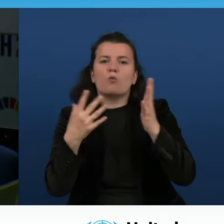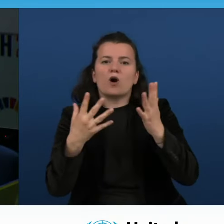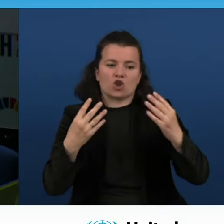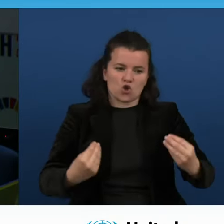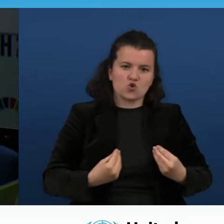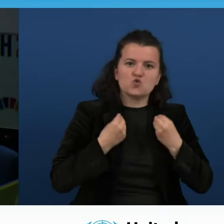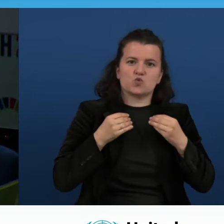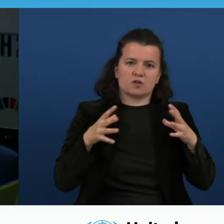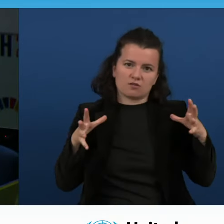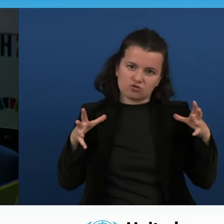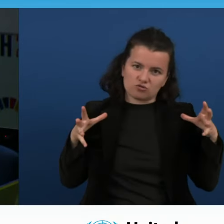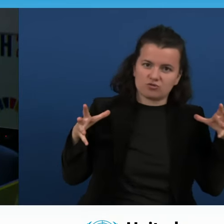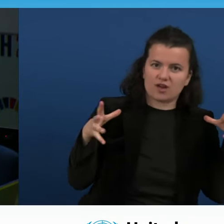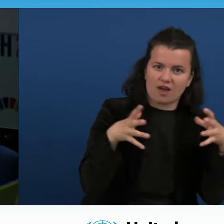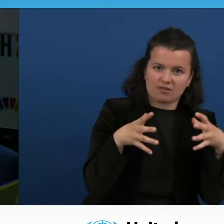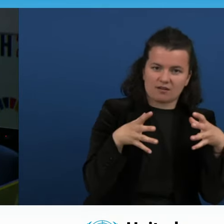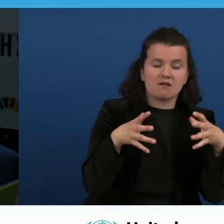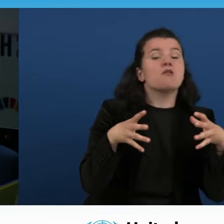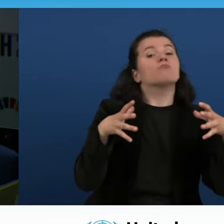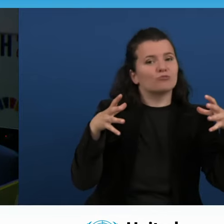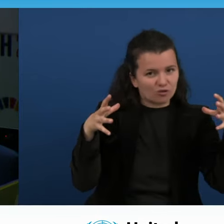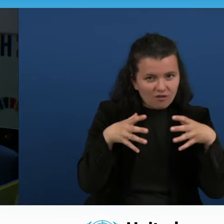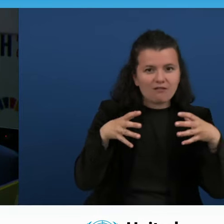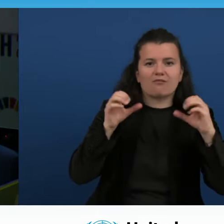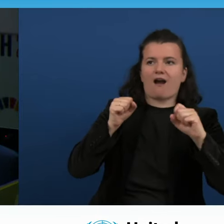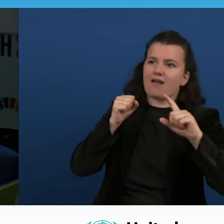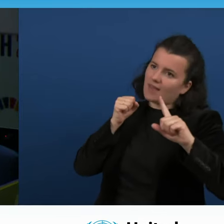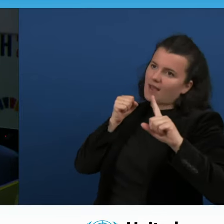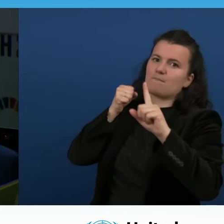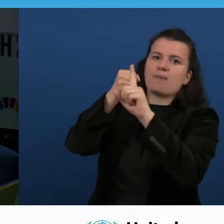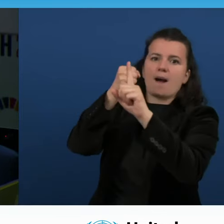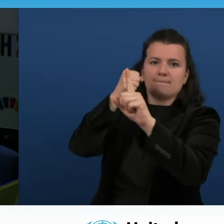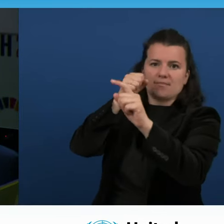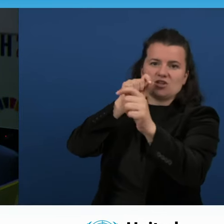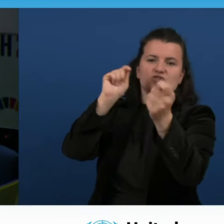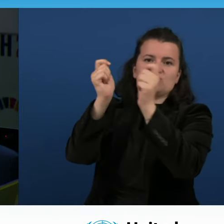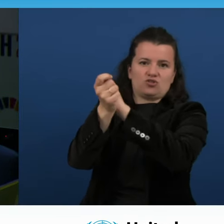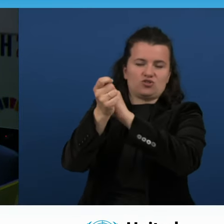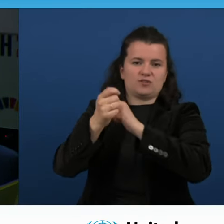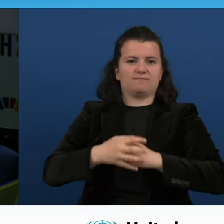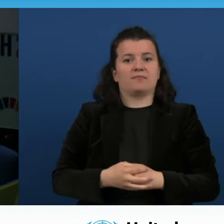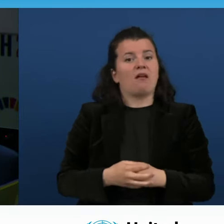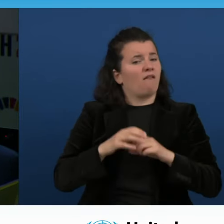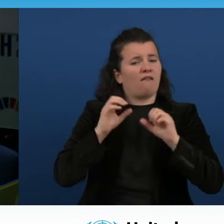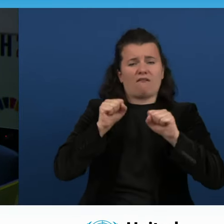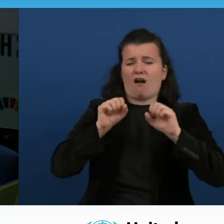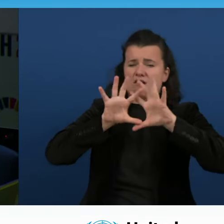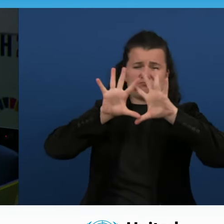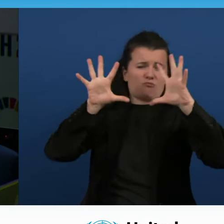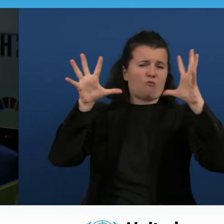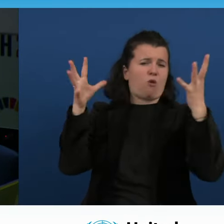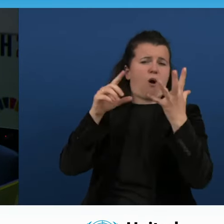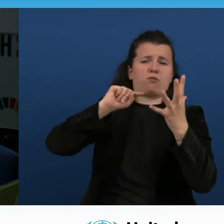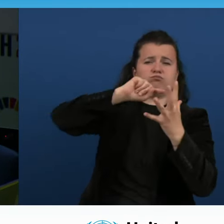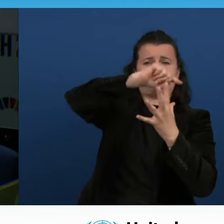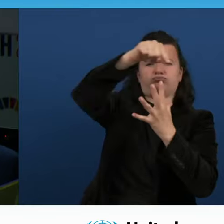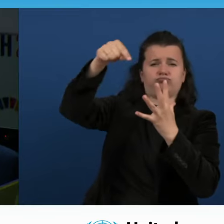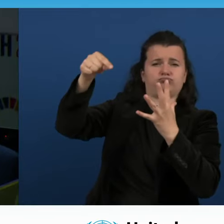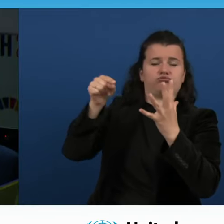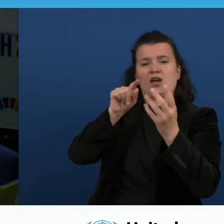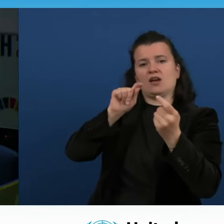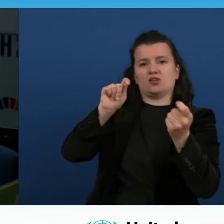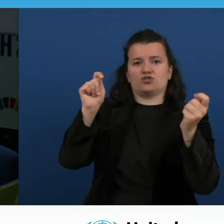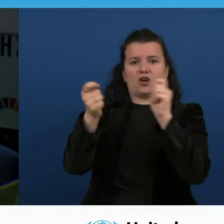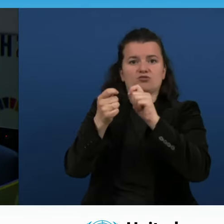proving that when we stand together, our actions can echo across the globe, and leaders will listen and